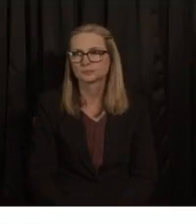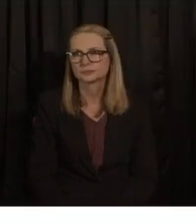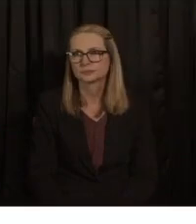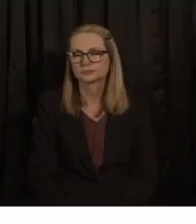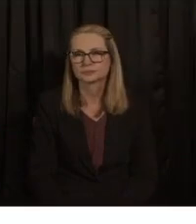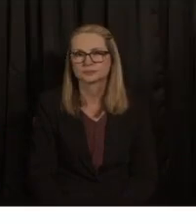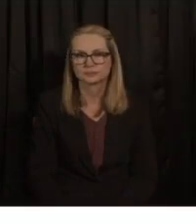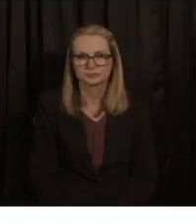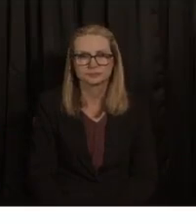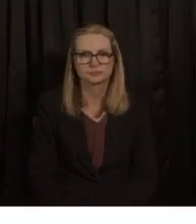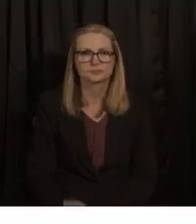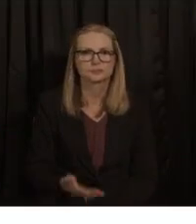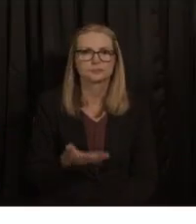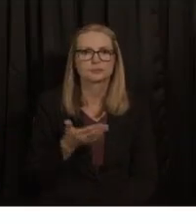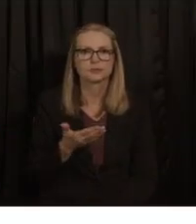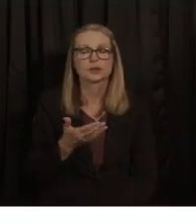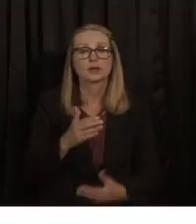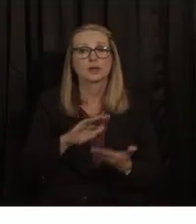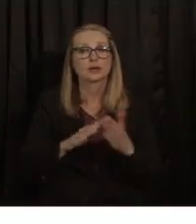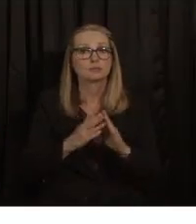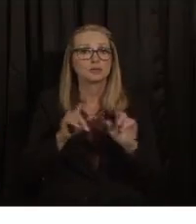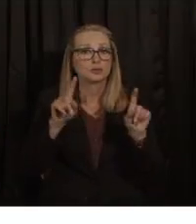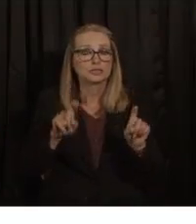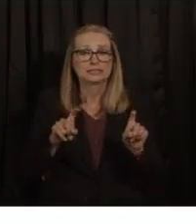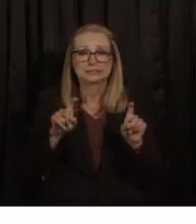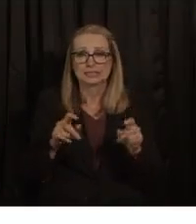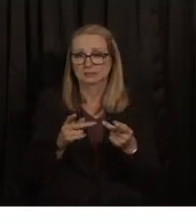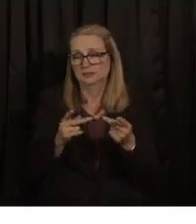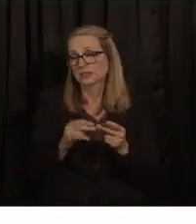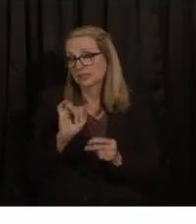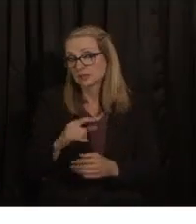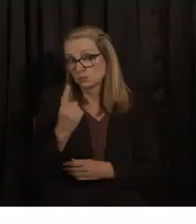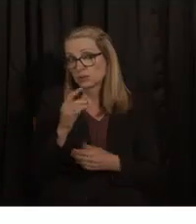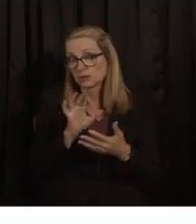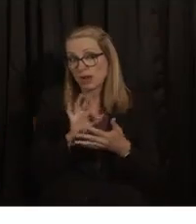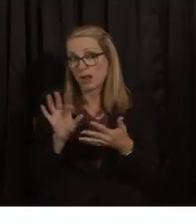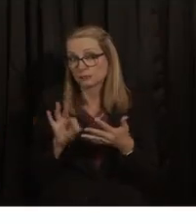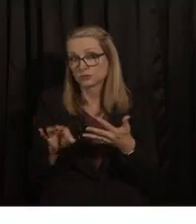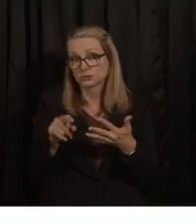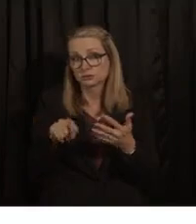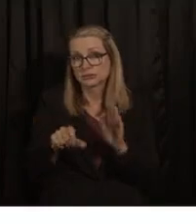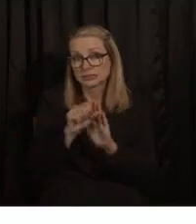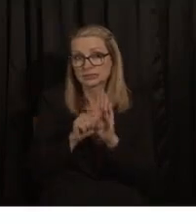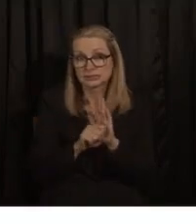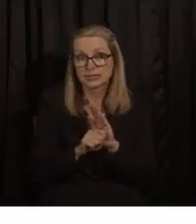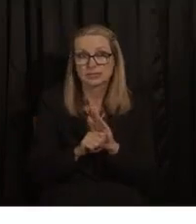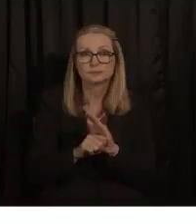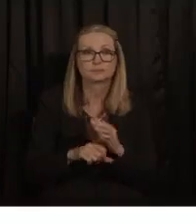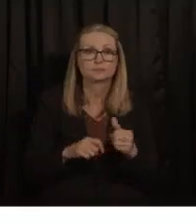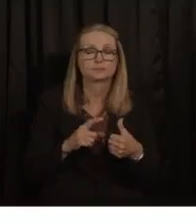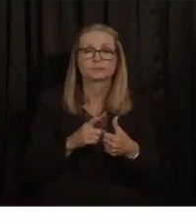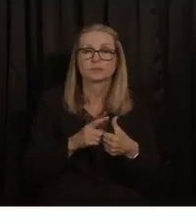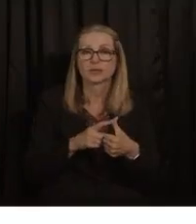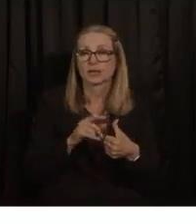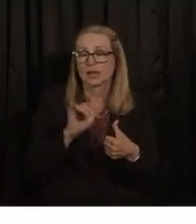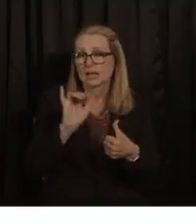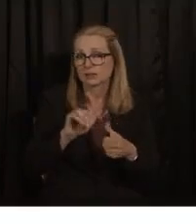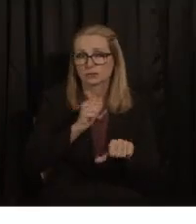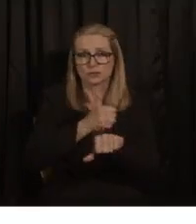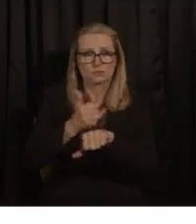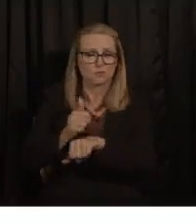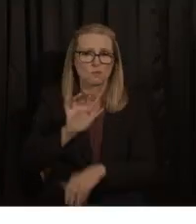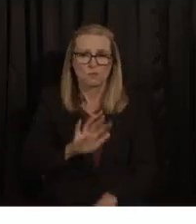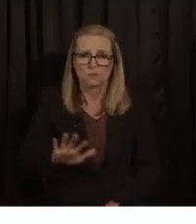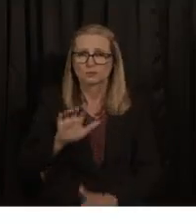The community testing sites are just one of the layer of testing options that we offer within the state. And the community testing sites are located everywhere and